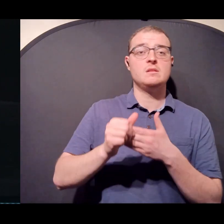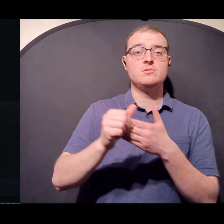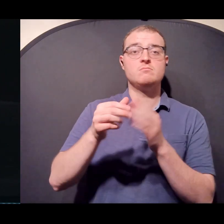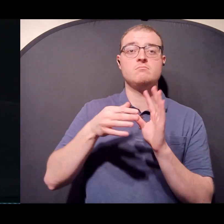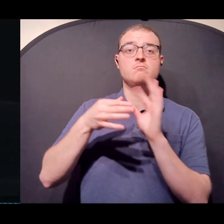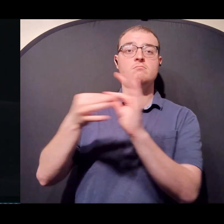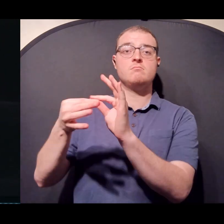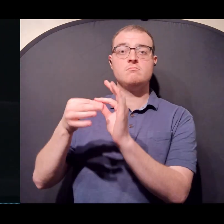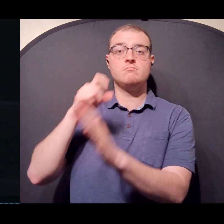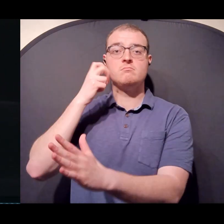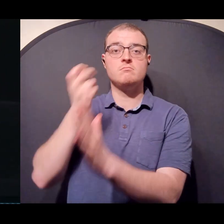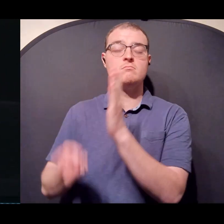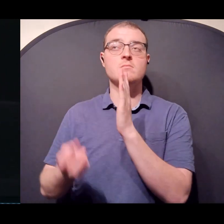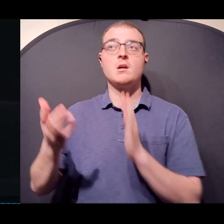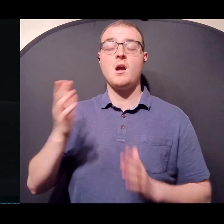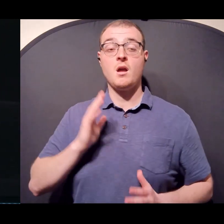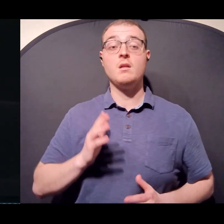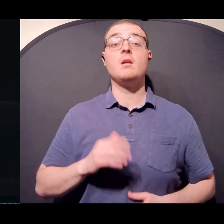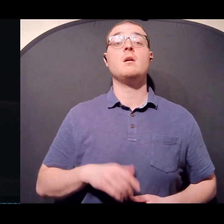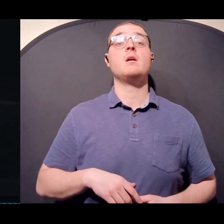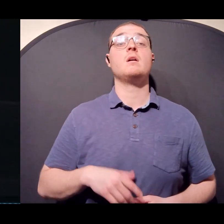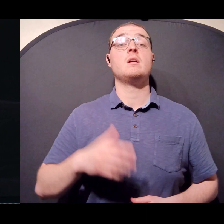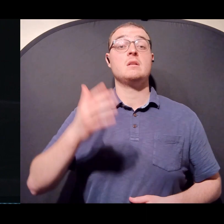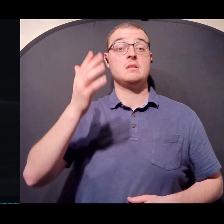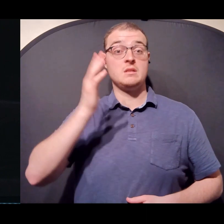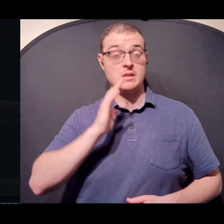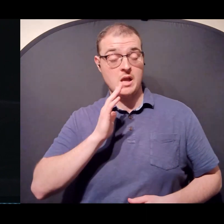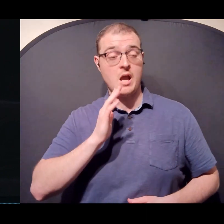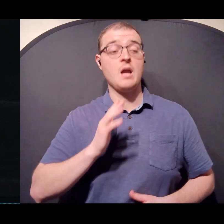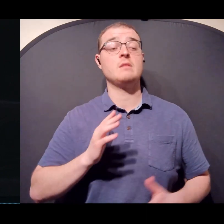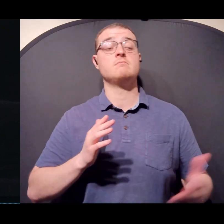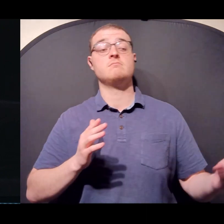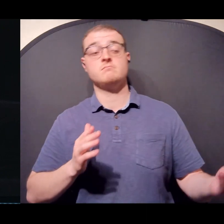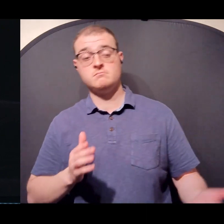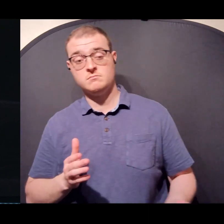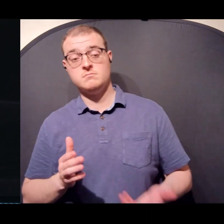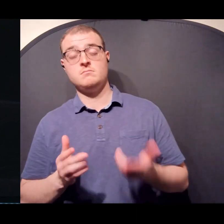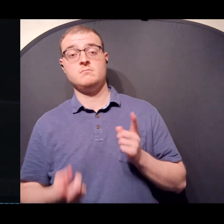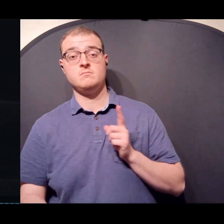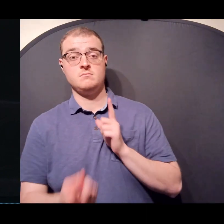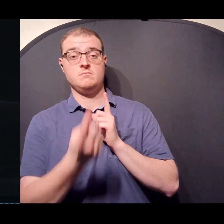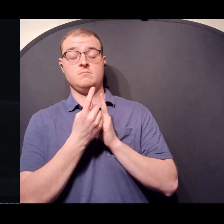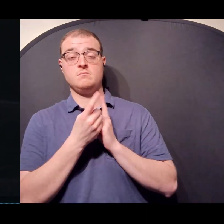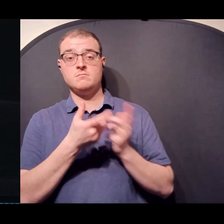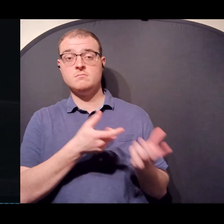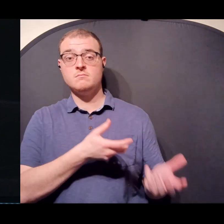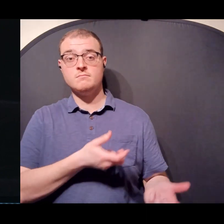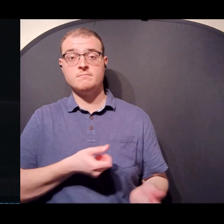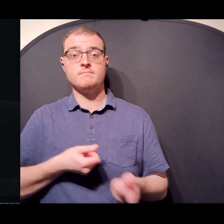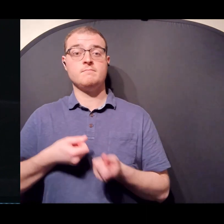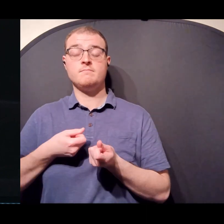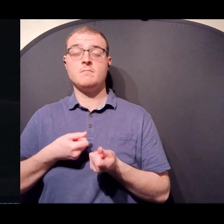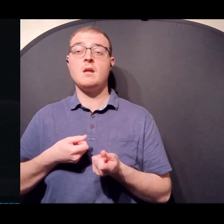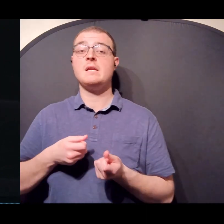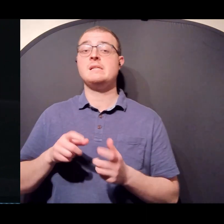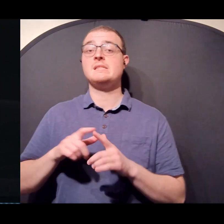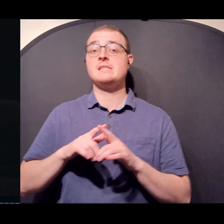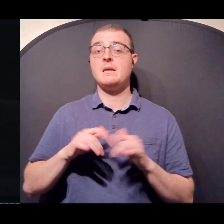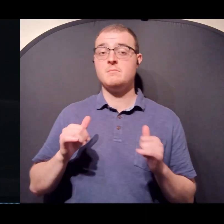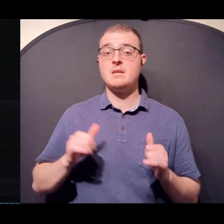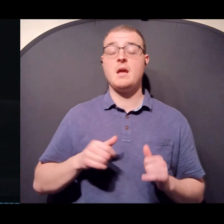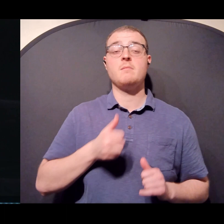God, but as he leads you to him, he minimizes you. You have to get